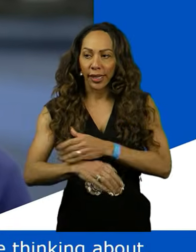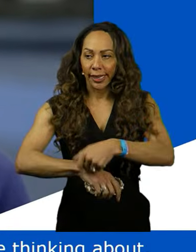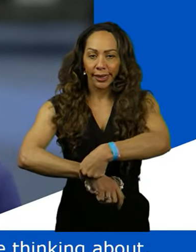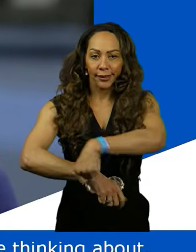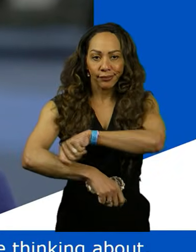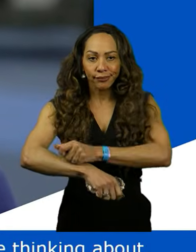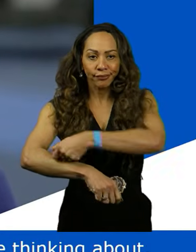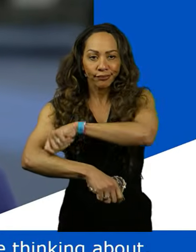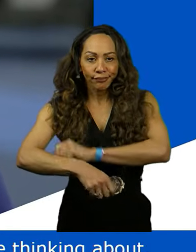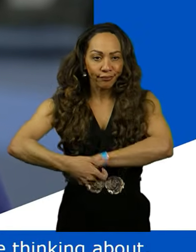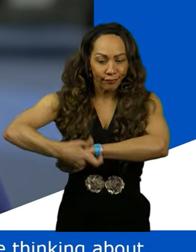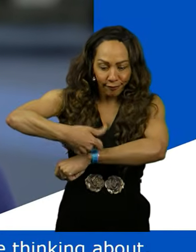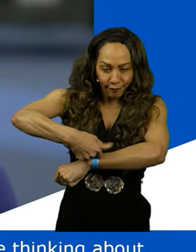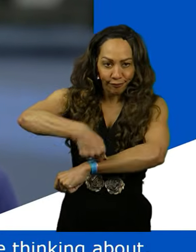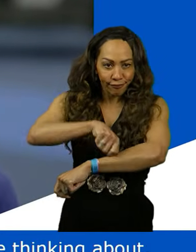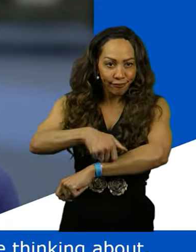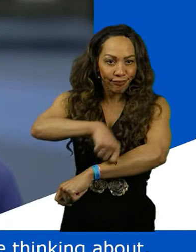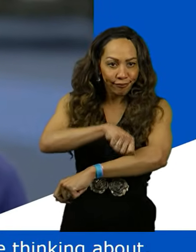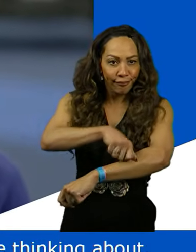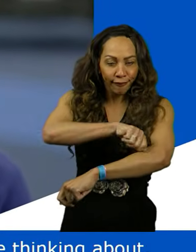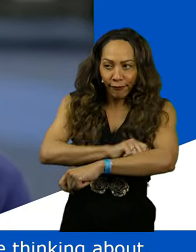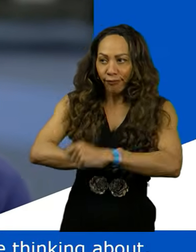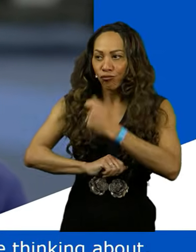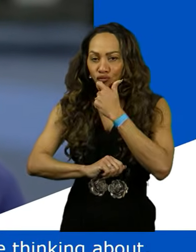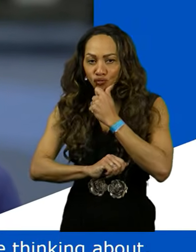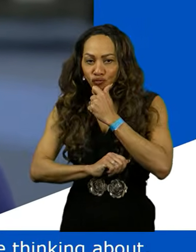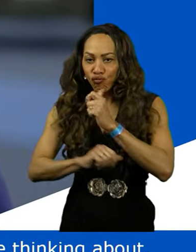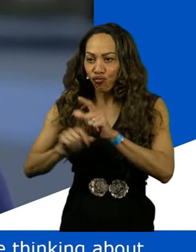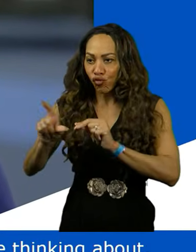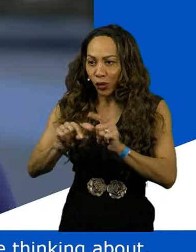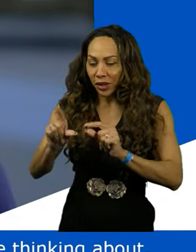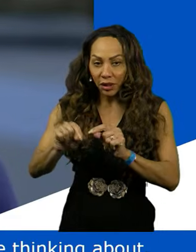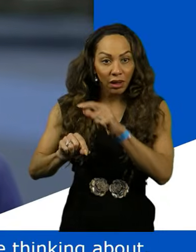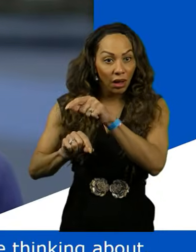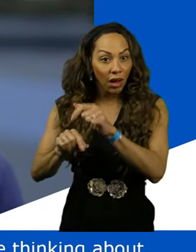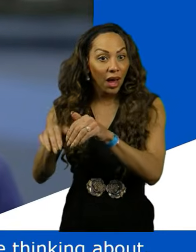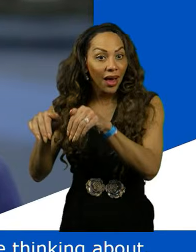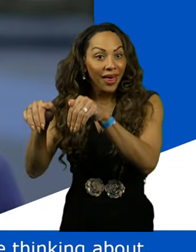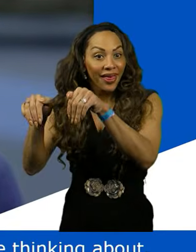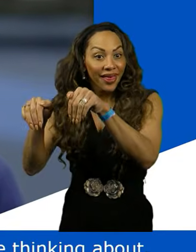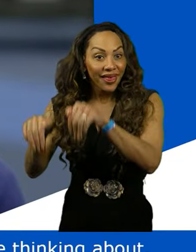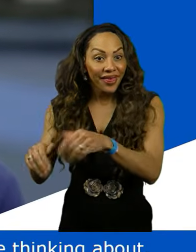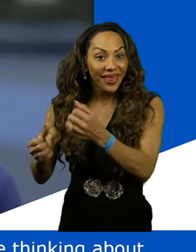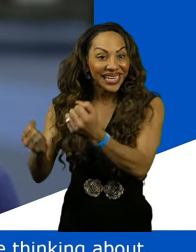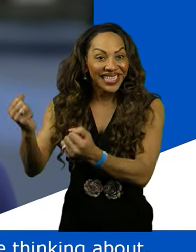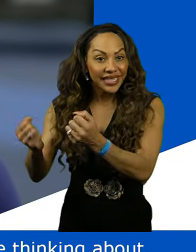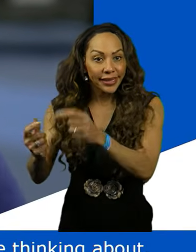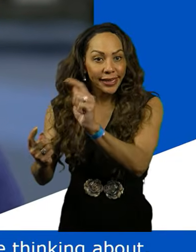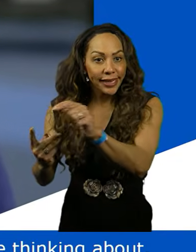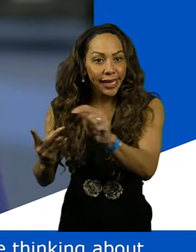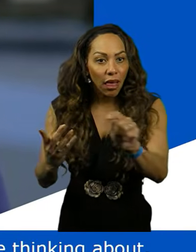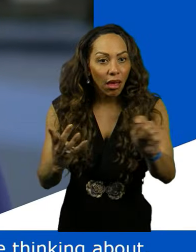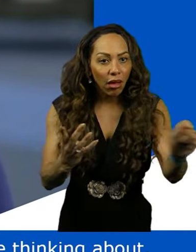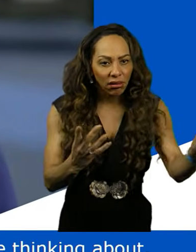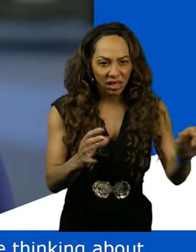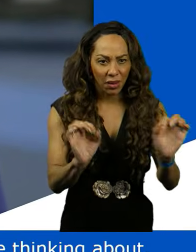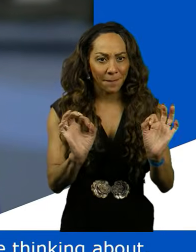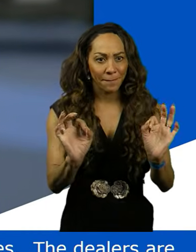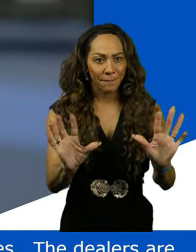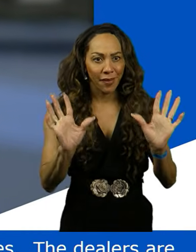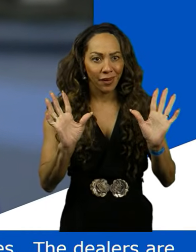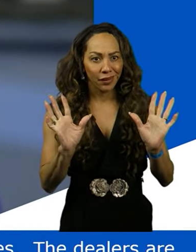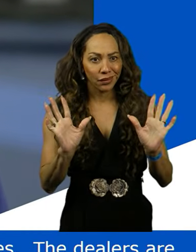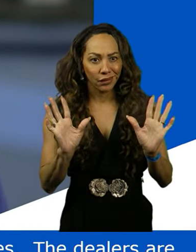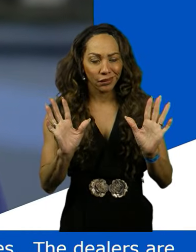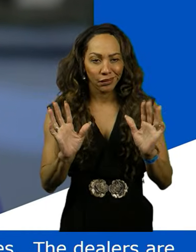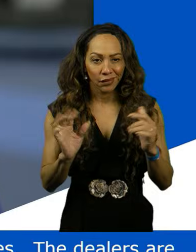at sort of all the choices. The dealers we work with are amazing. Because we appreciate car knowledge and I suppose options if you've not